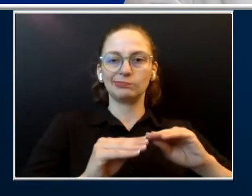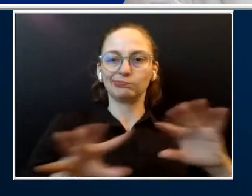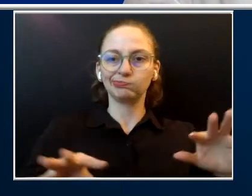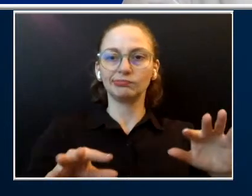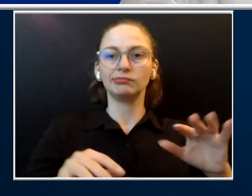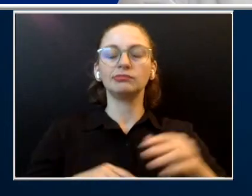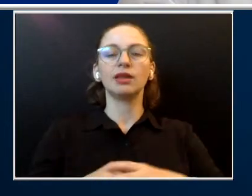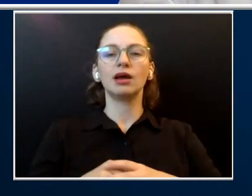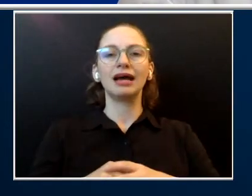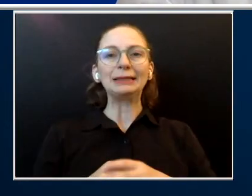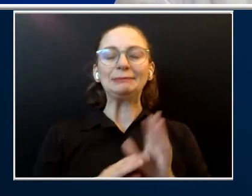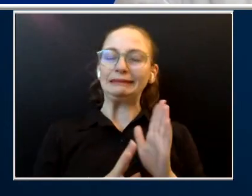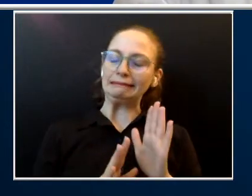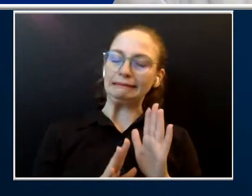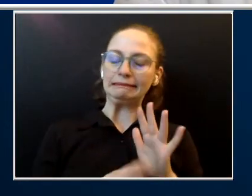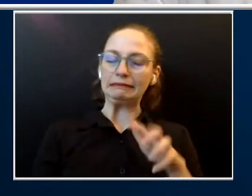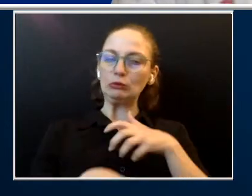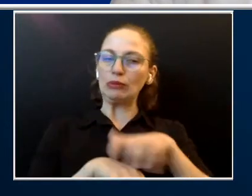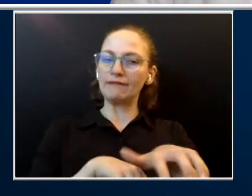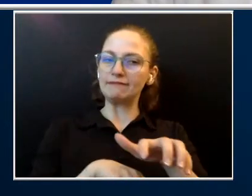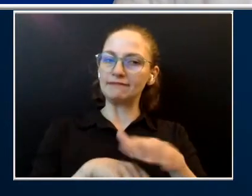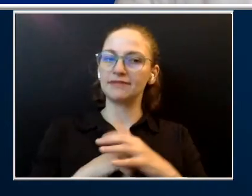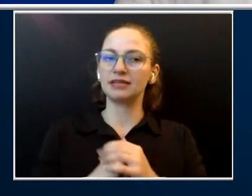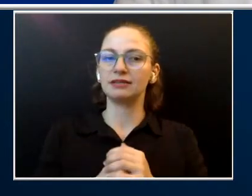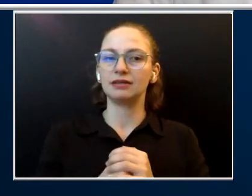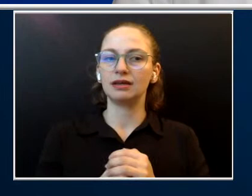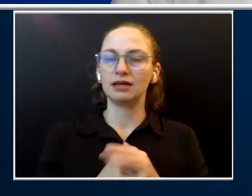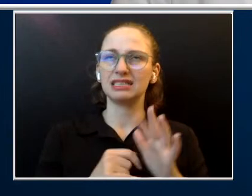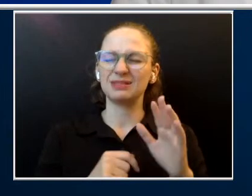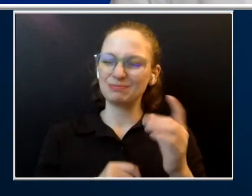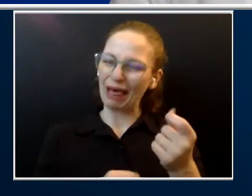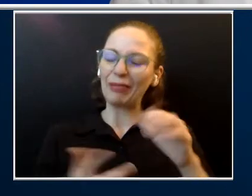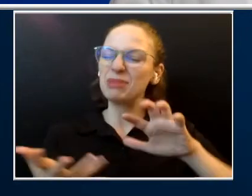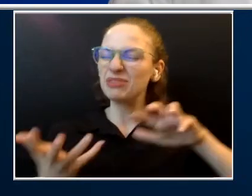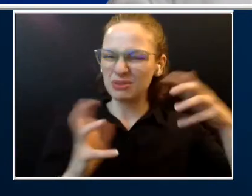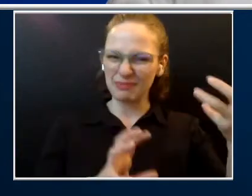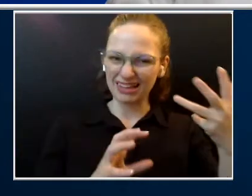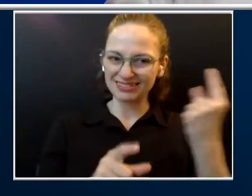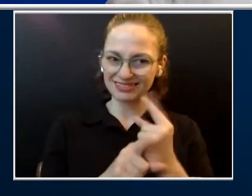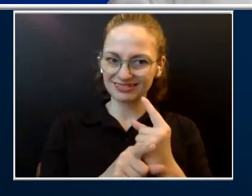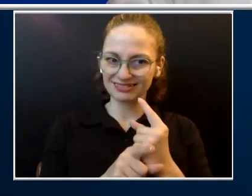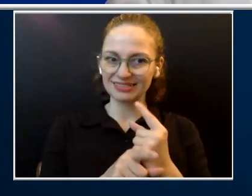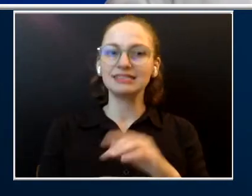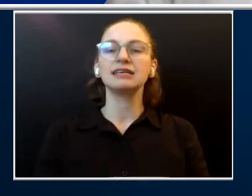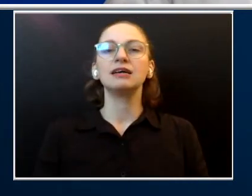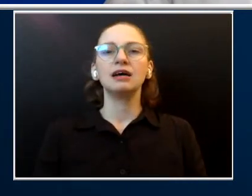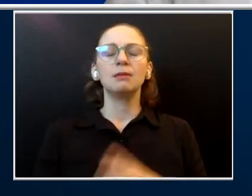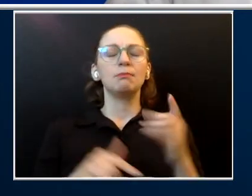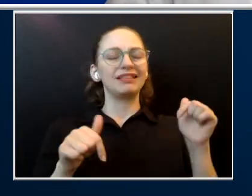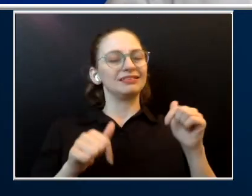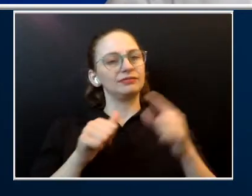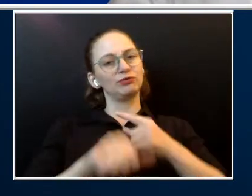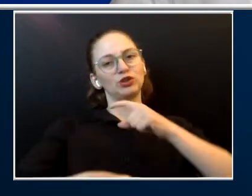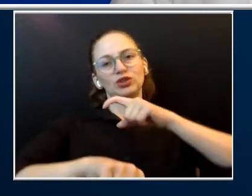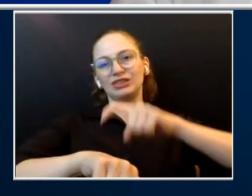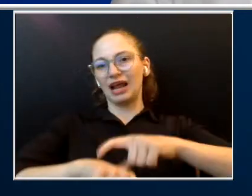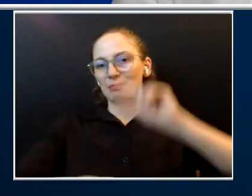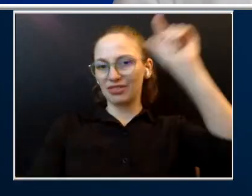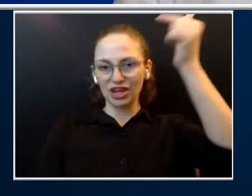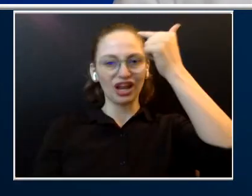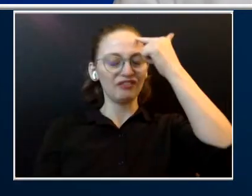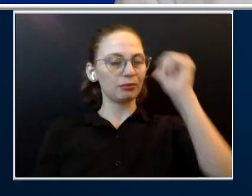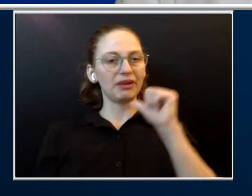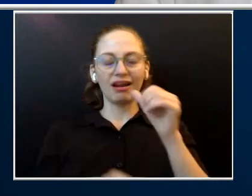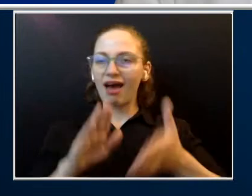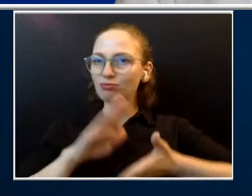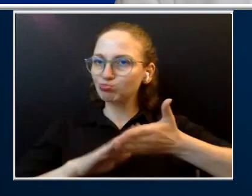be a conservative way of saying, what a mess. Yeah. Now, this is the first time the government hasn't been in charge of the rollout. Not a four-star general, not a